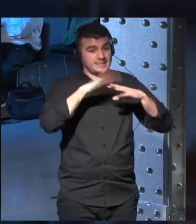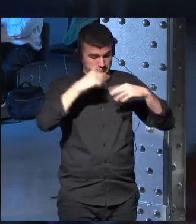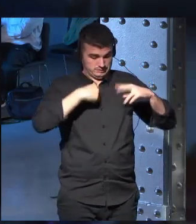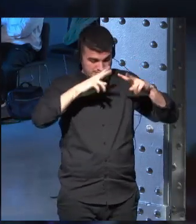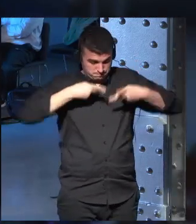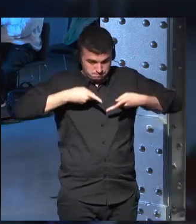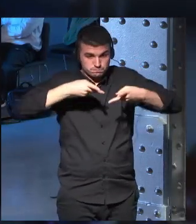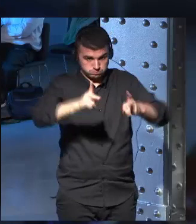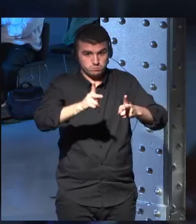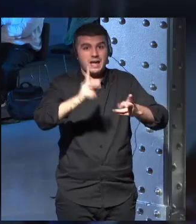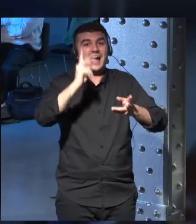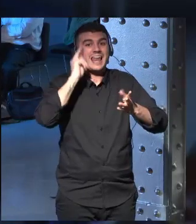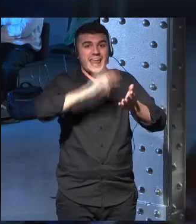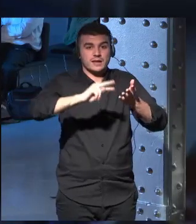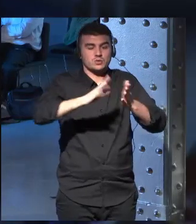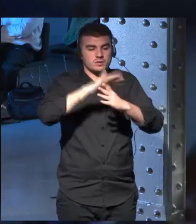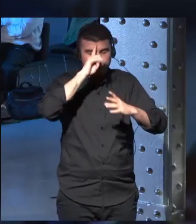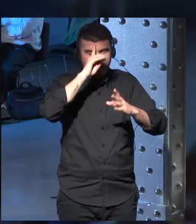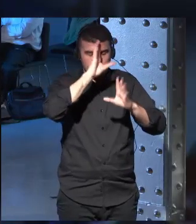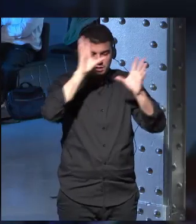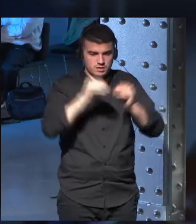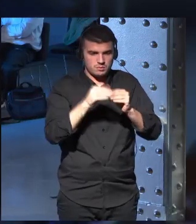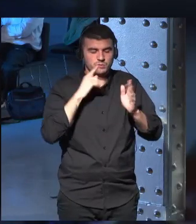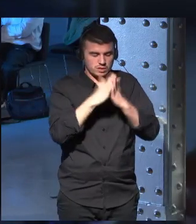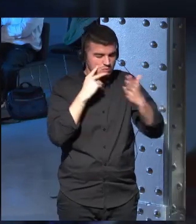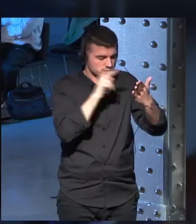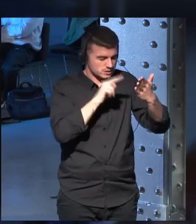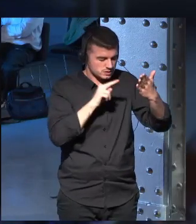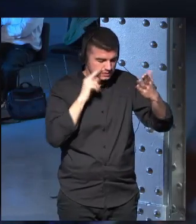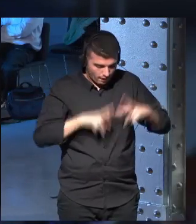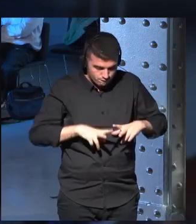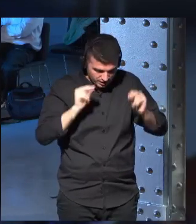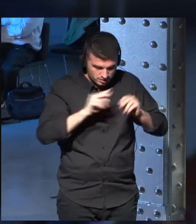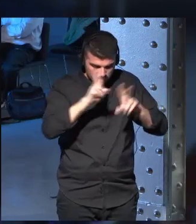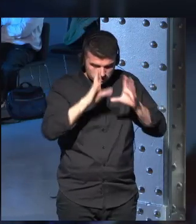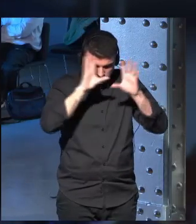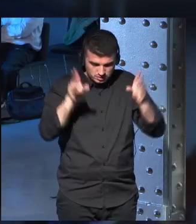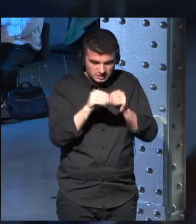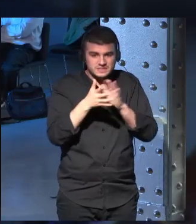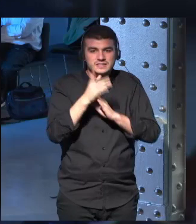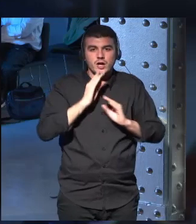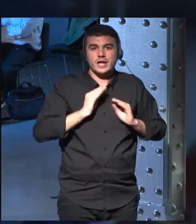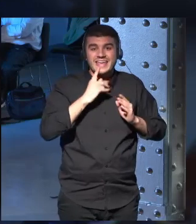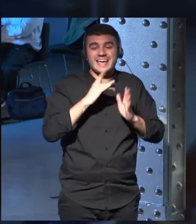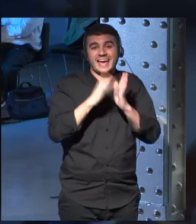by the end of the book that it was about the childhood of Jesus.